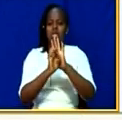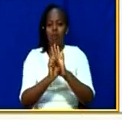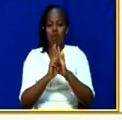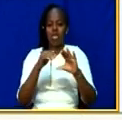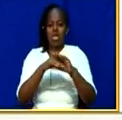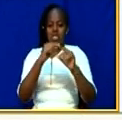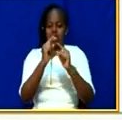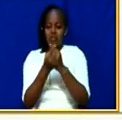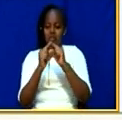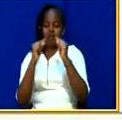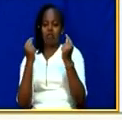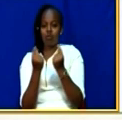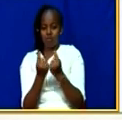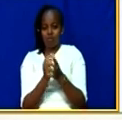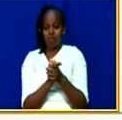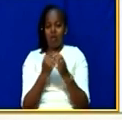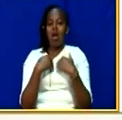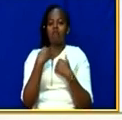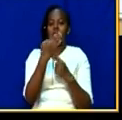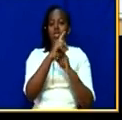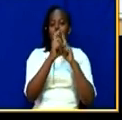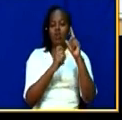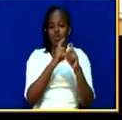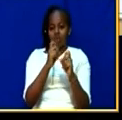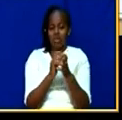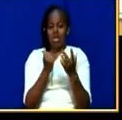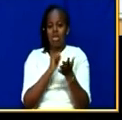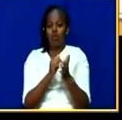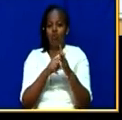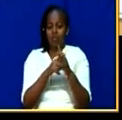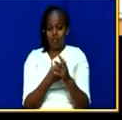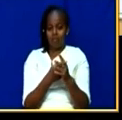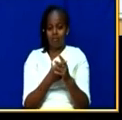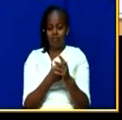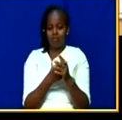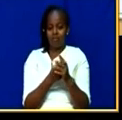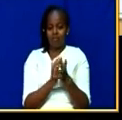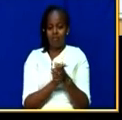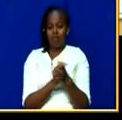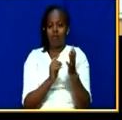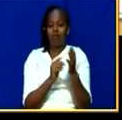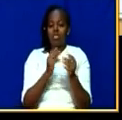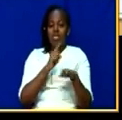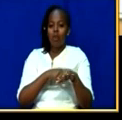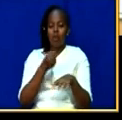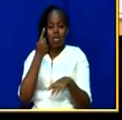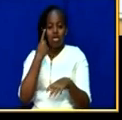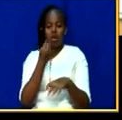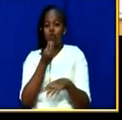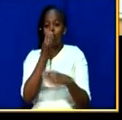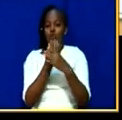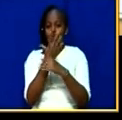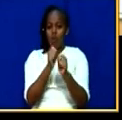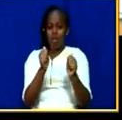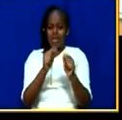those categories. Okay. So 3 questions that will start us off nicely. Once we understand these food crops,